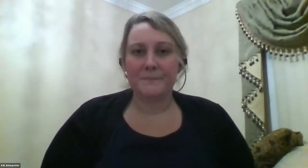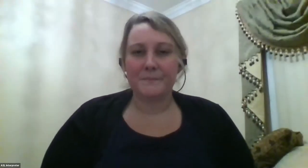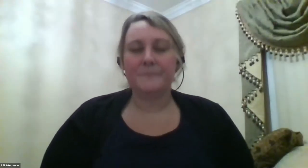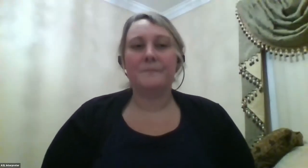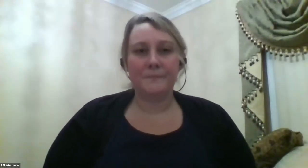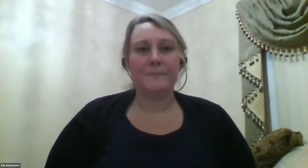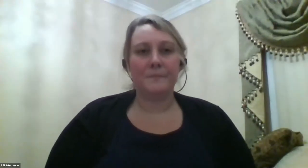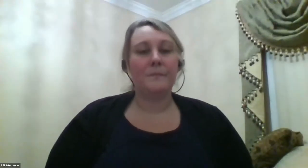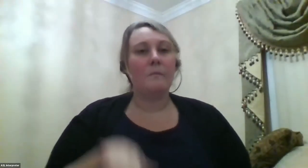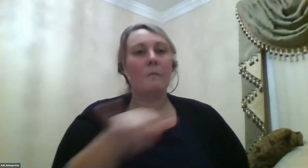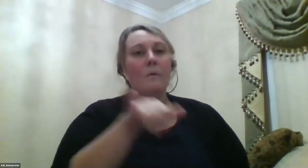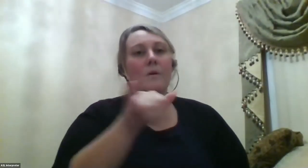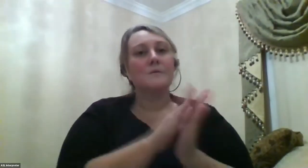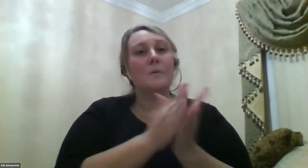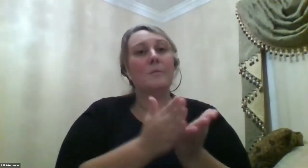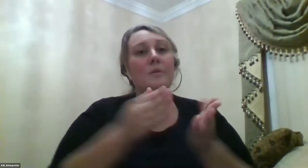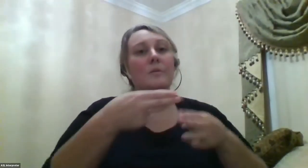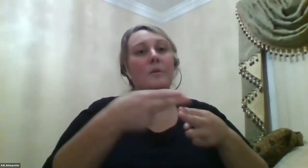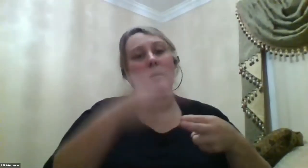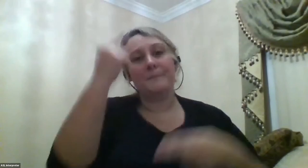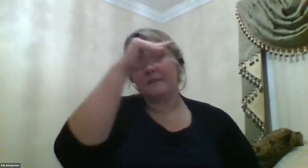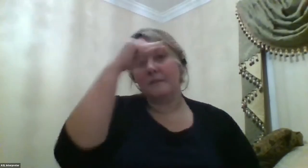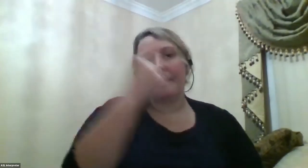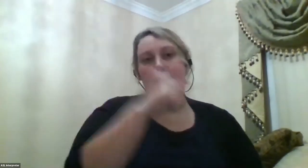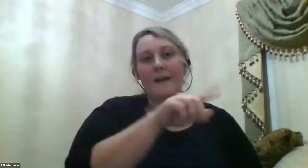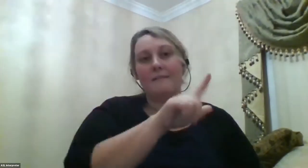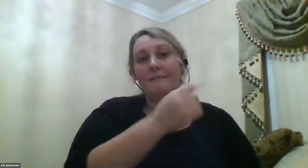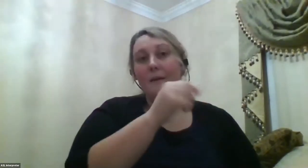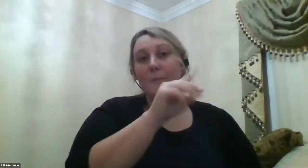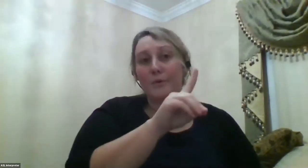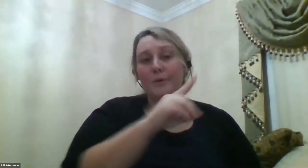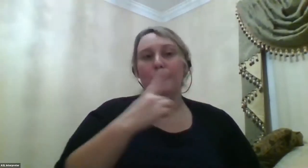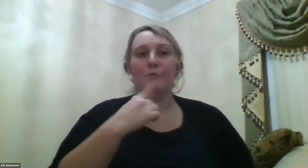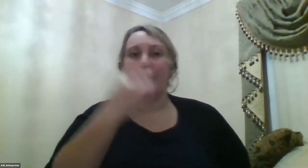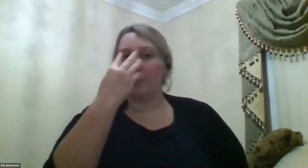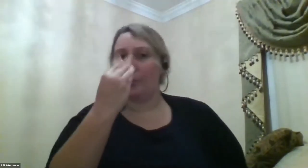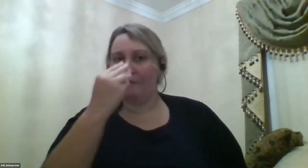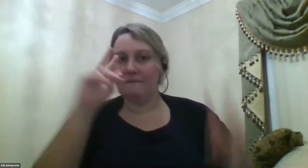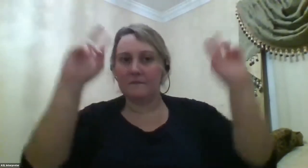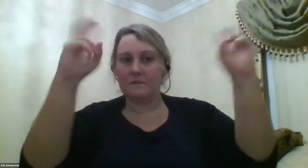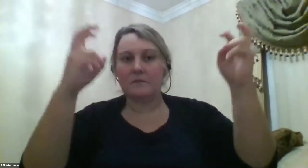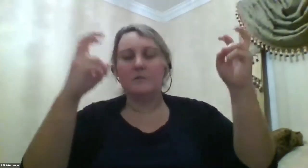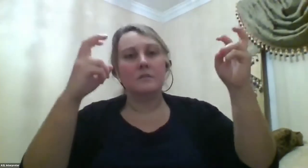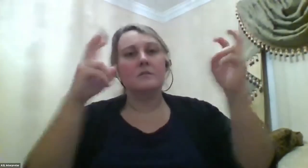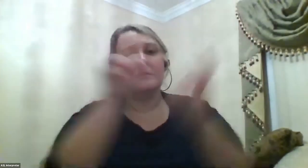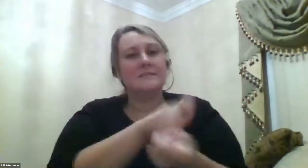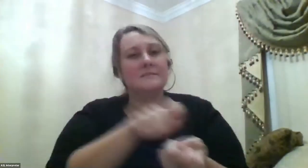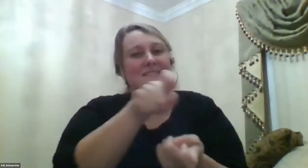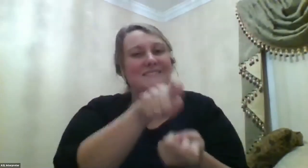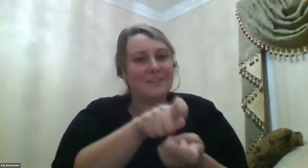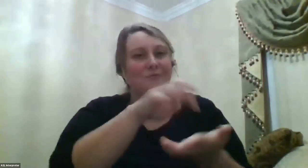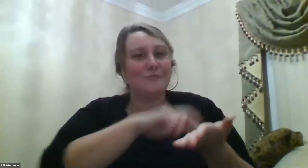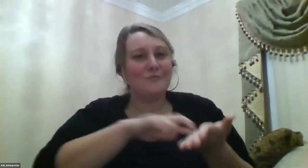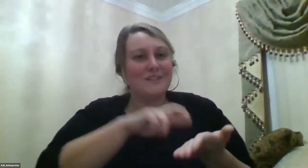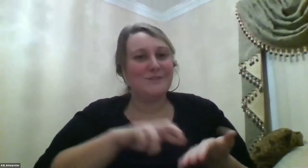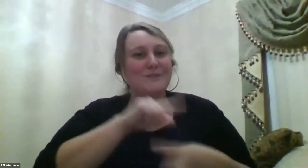the, there, there was like a specificity in his research about certain kinds of folktales and gathering the